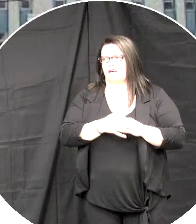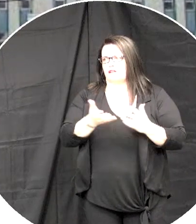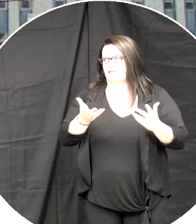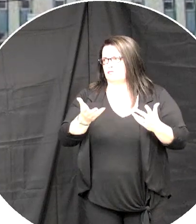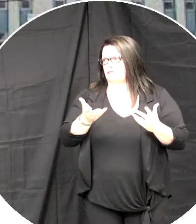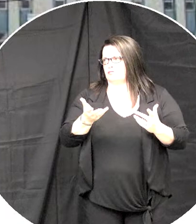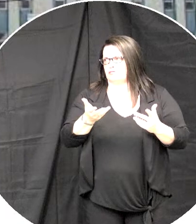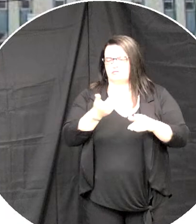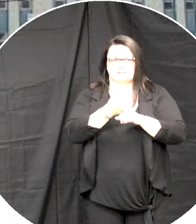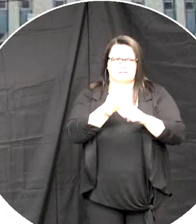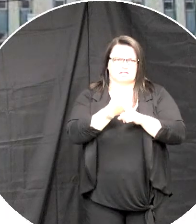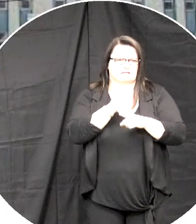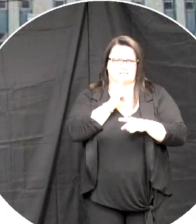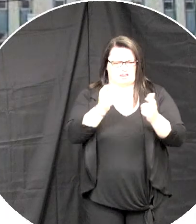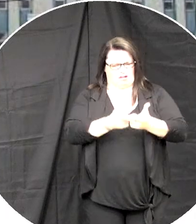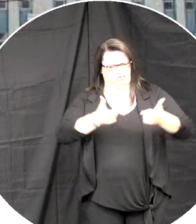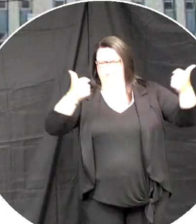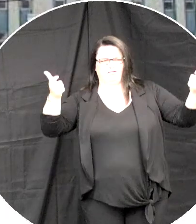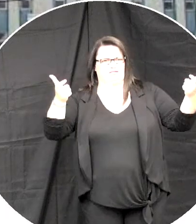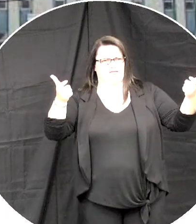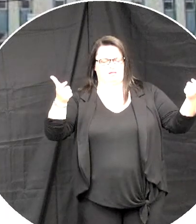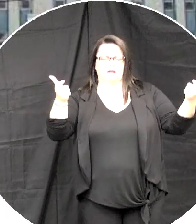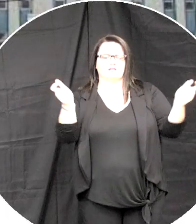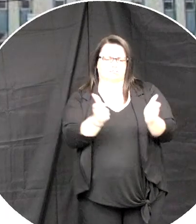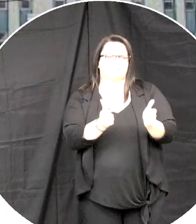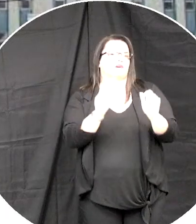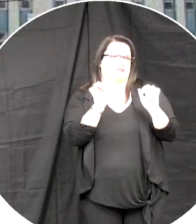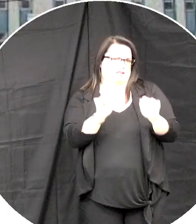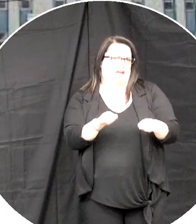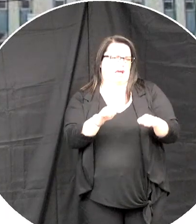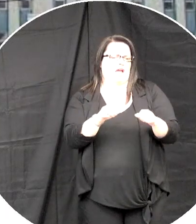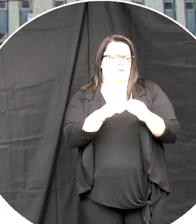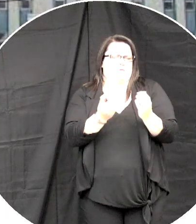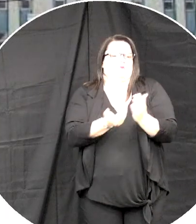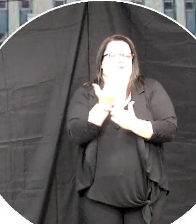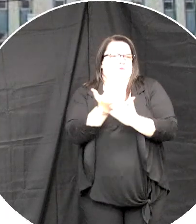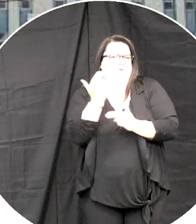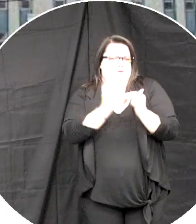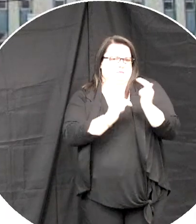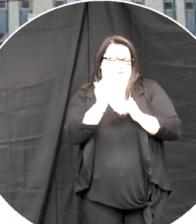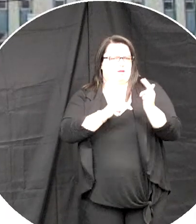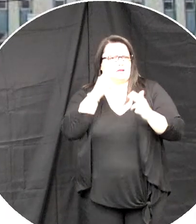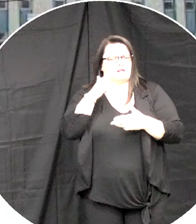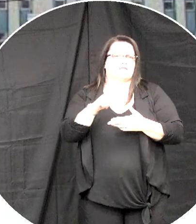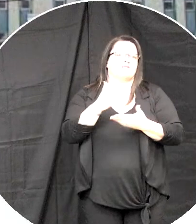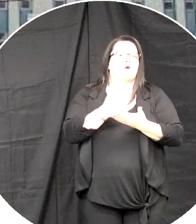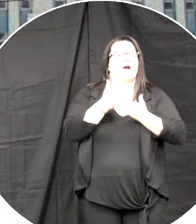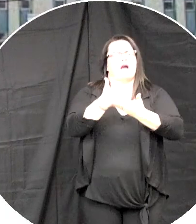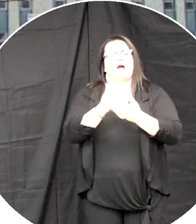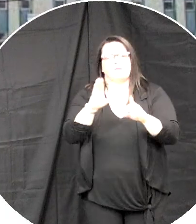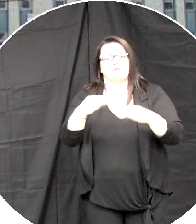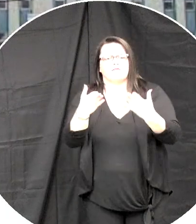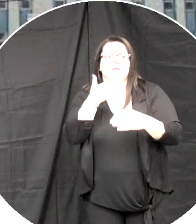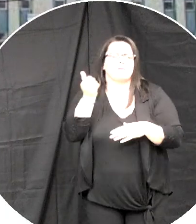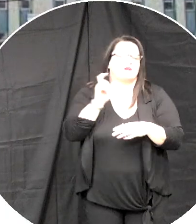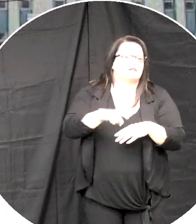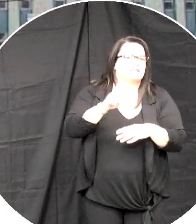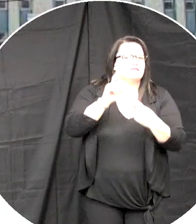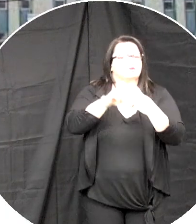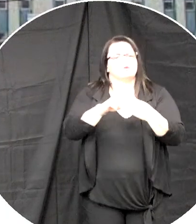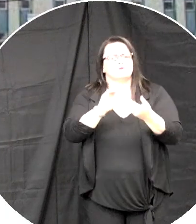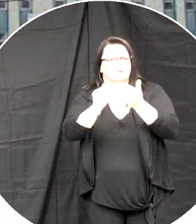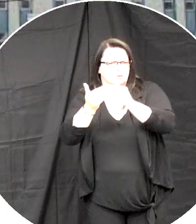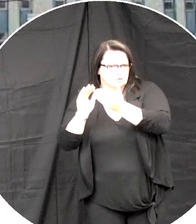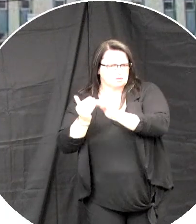more important to have a smaller, more modern building to serve the community needs. There is a 1990s era community